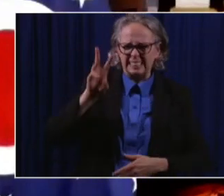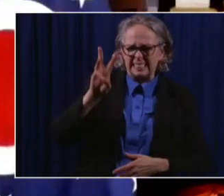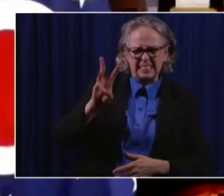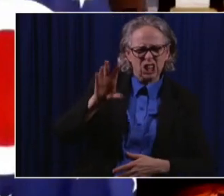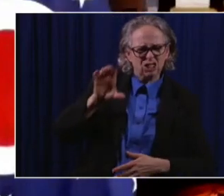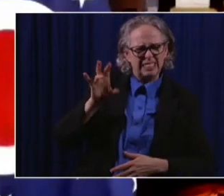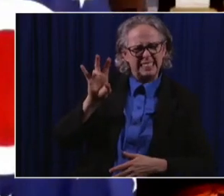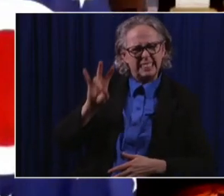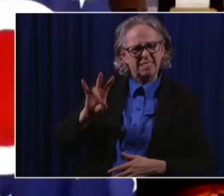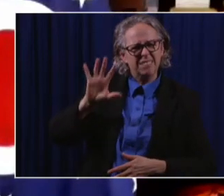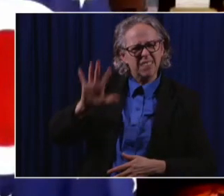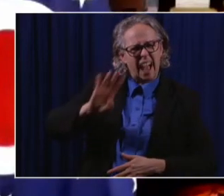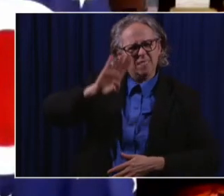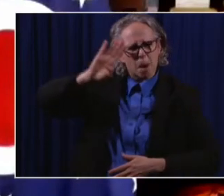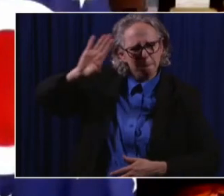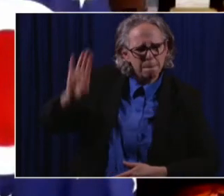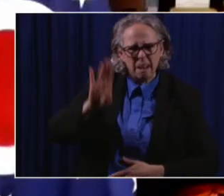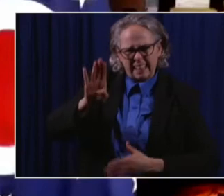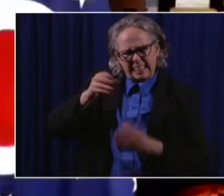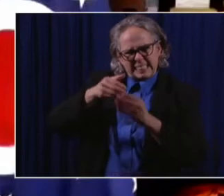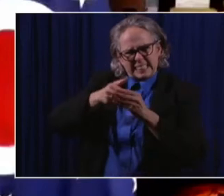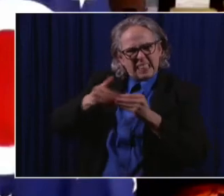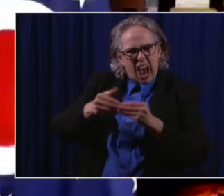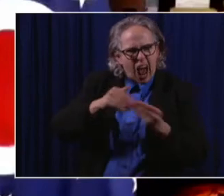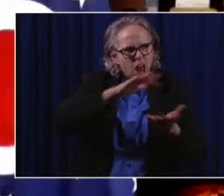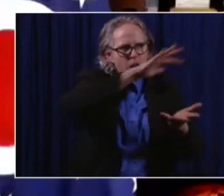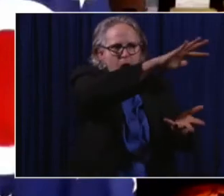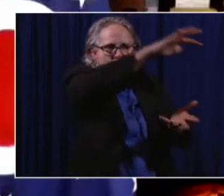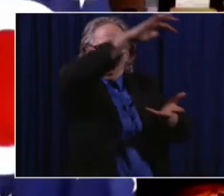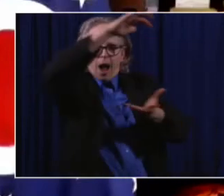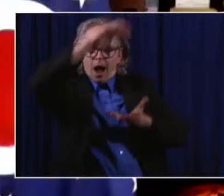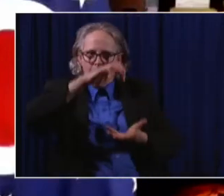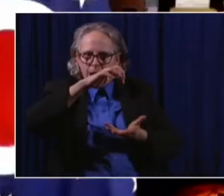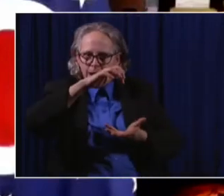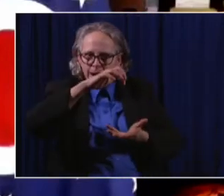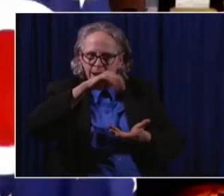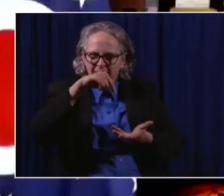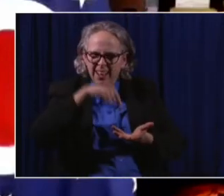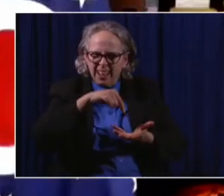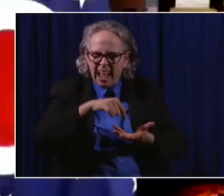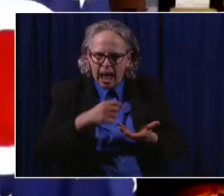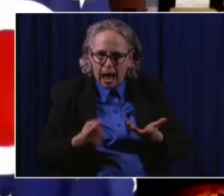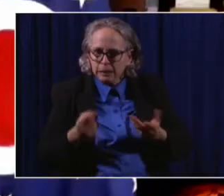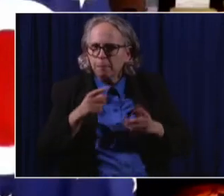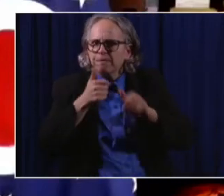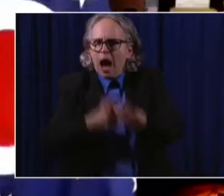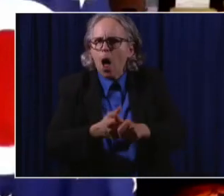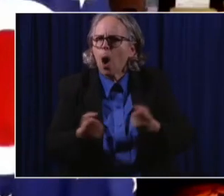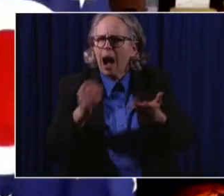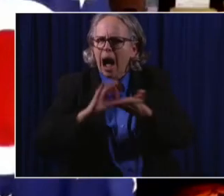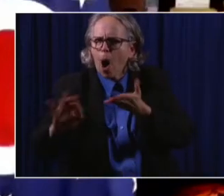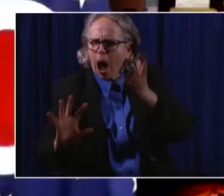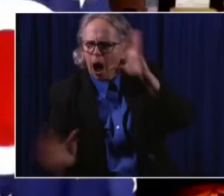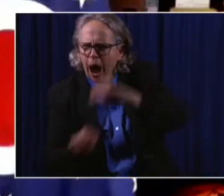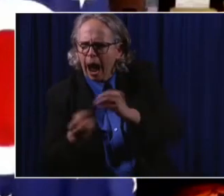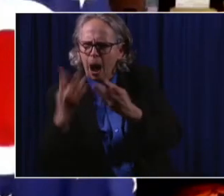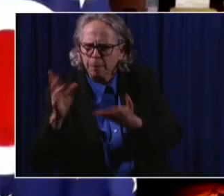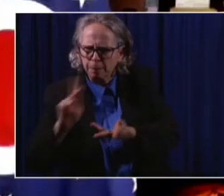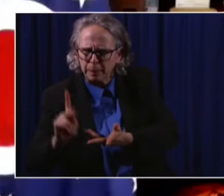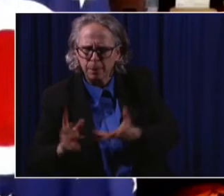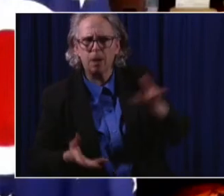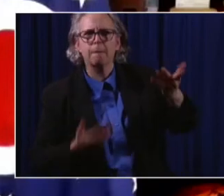funds are spent, and what portion of that comes back to Ohio. This is for schools, hospitals,